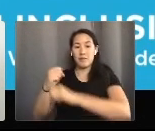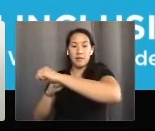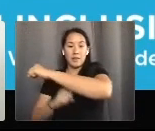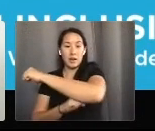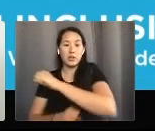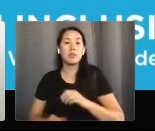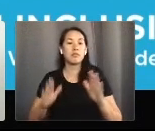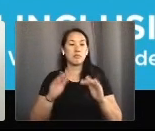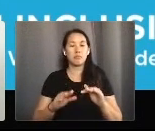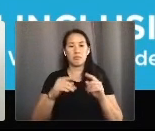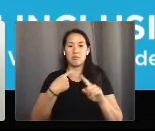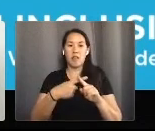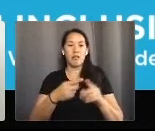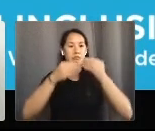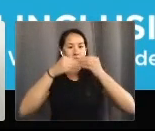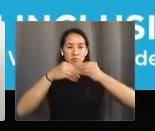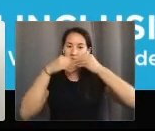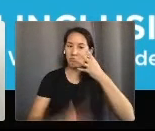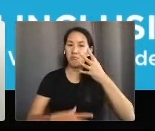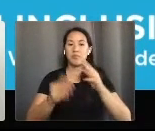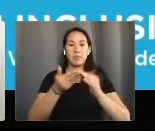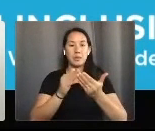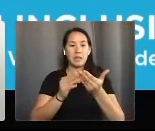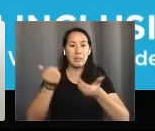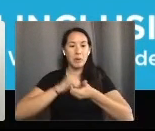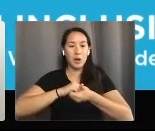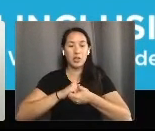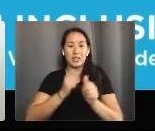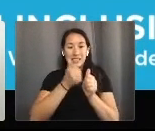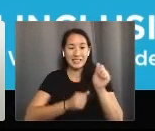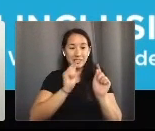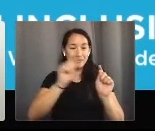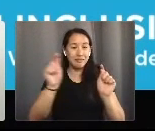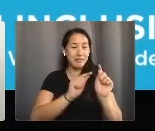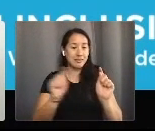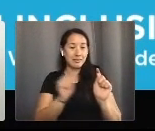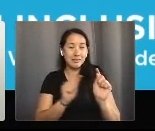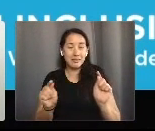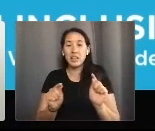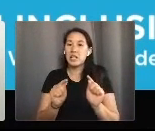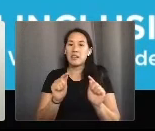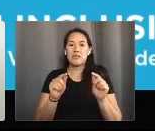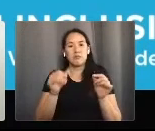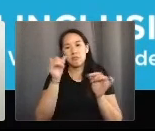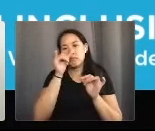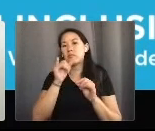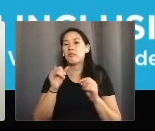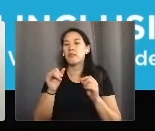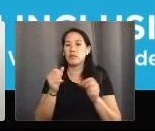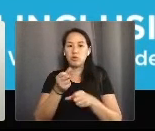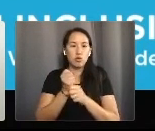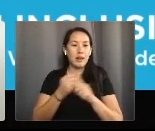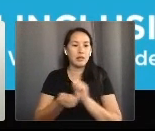and all of our amazing community partners. Each of these organizations is doing work around creating change